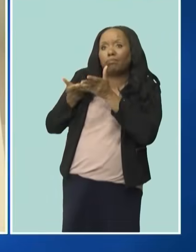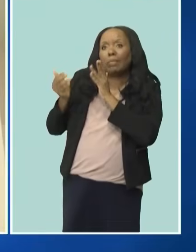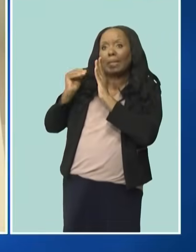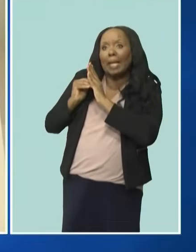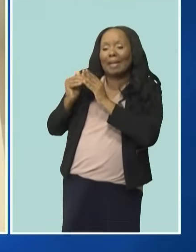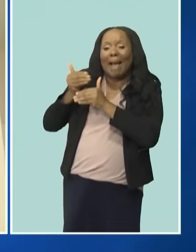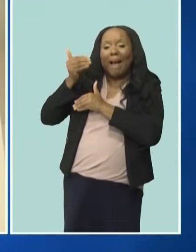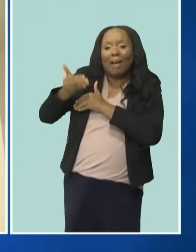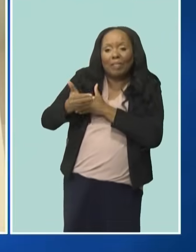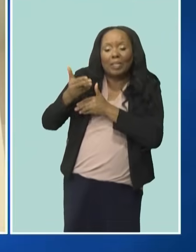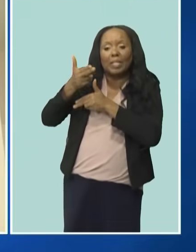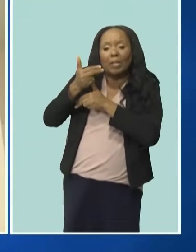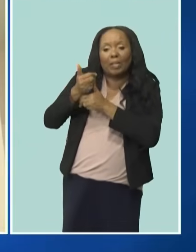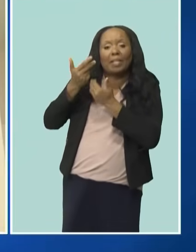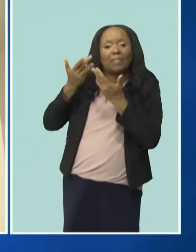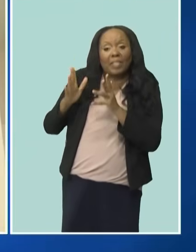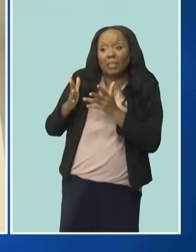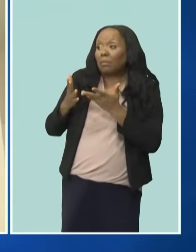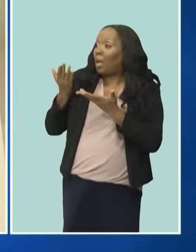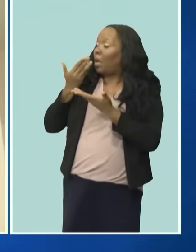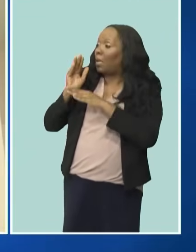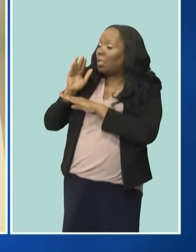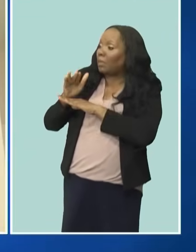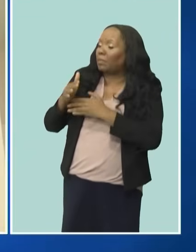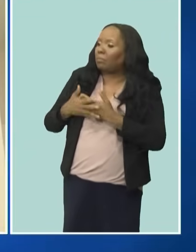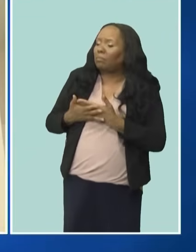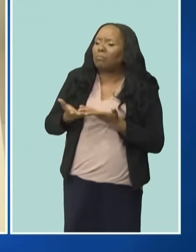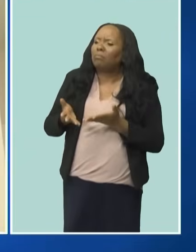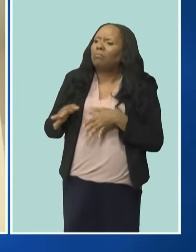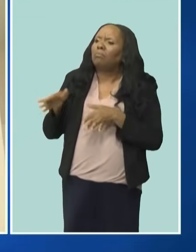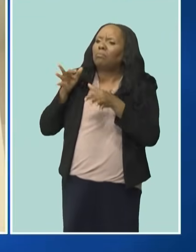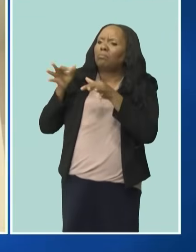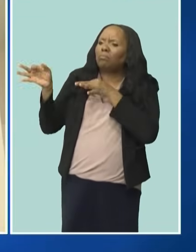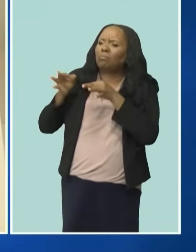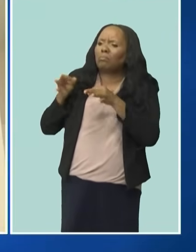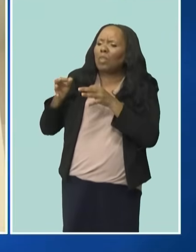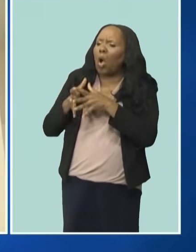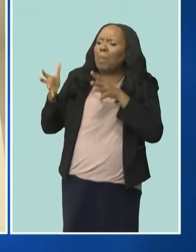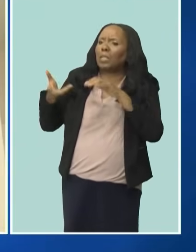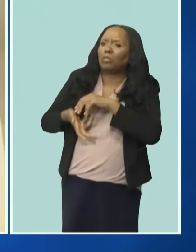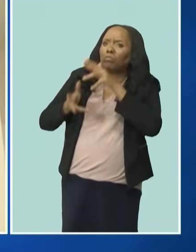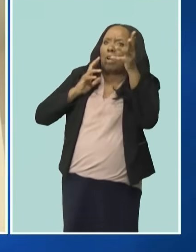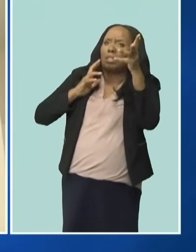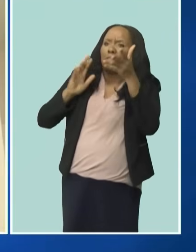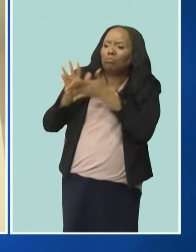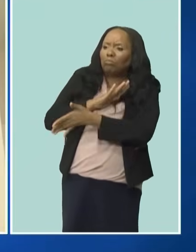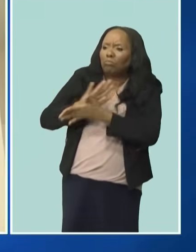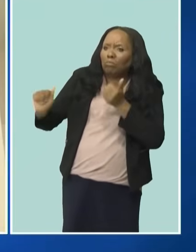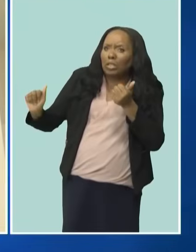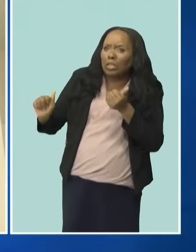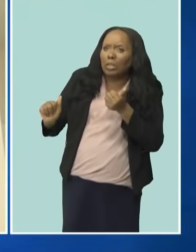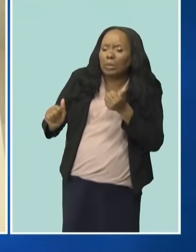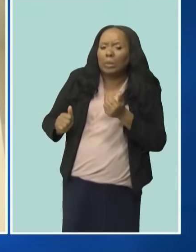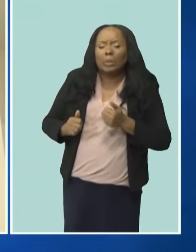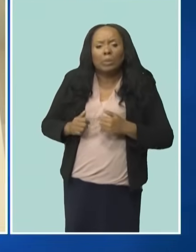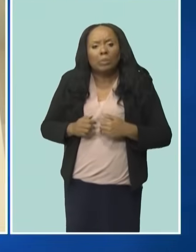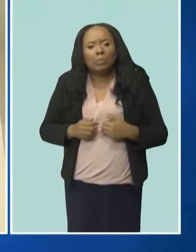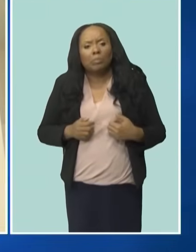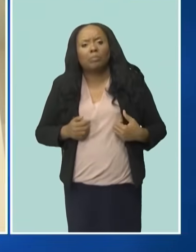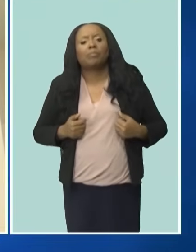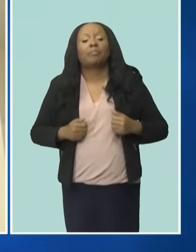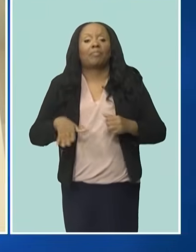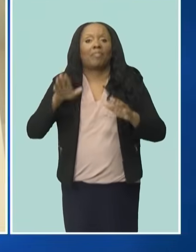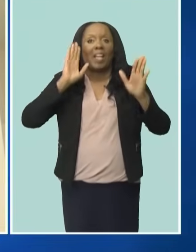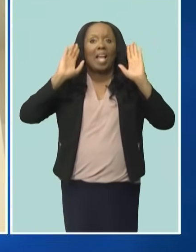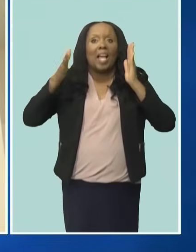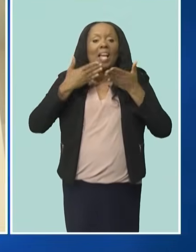Hurricane Melissa. Good evening to you, Gerard. Could you describe for us the level of destruction there in Jamaica? Hi, good